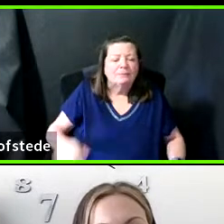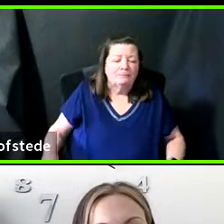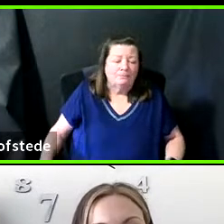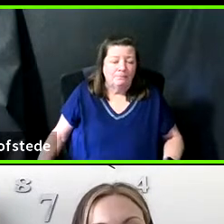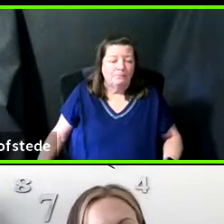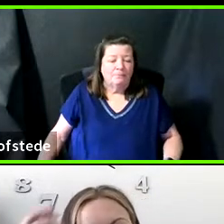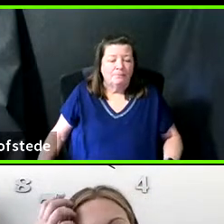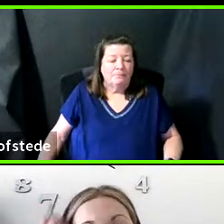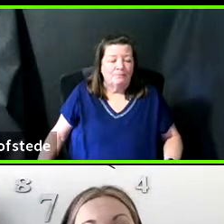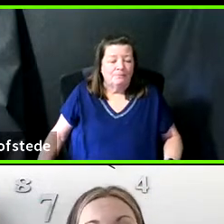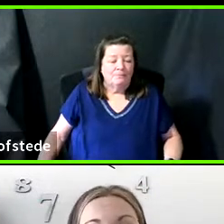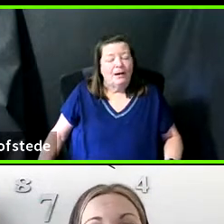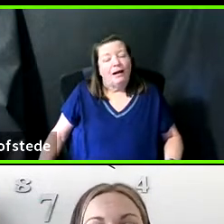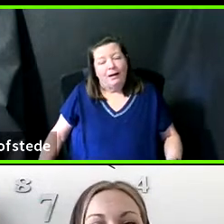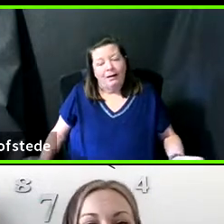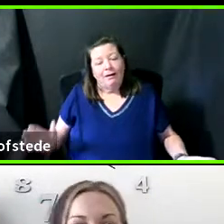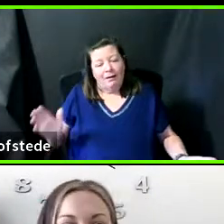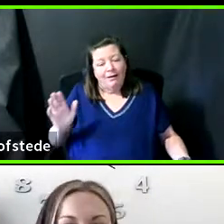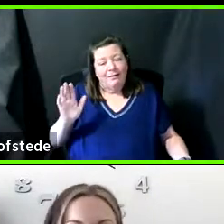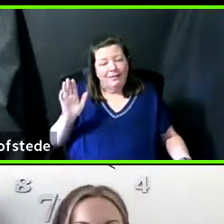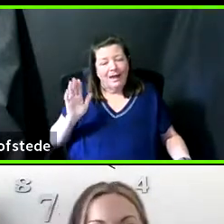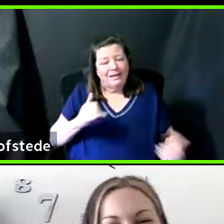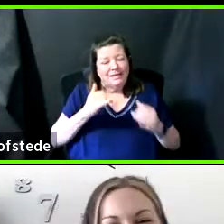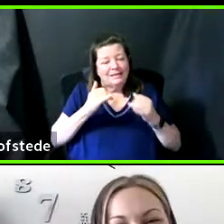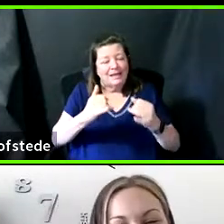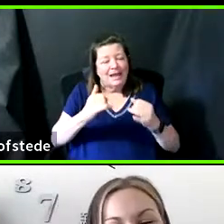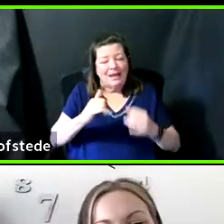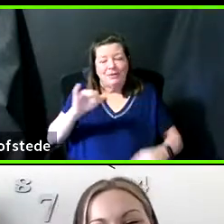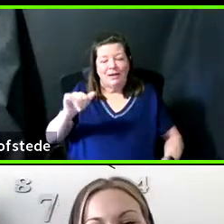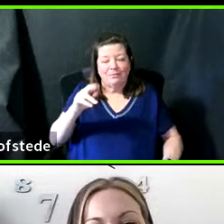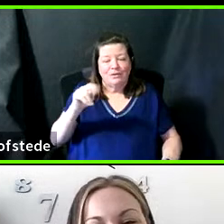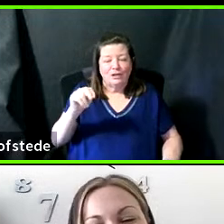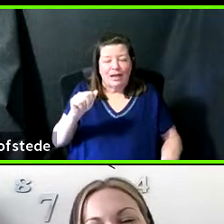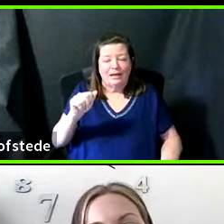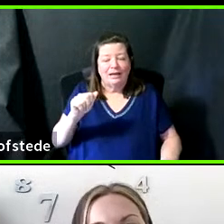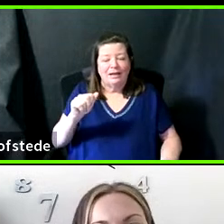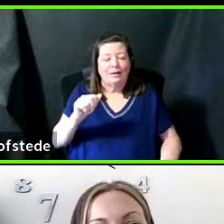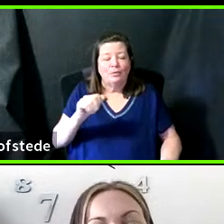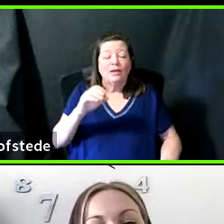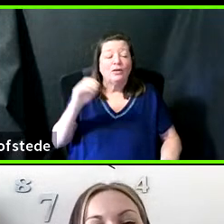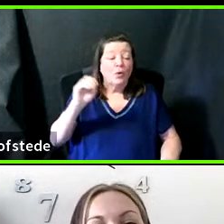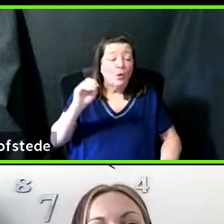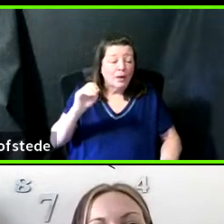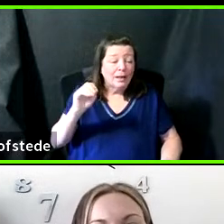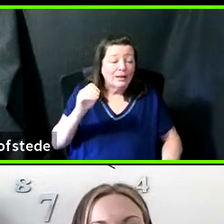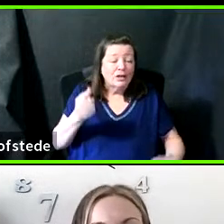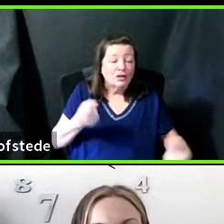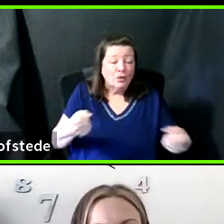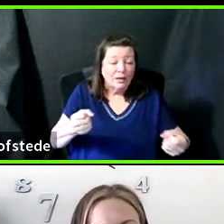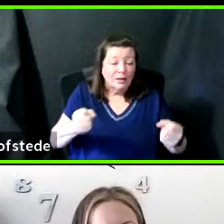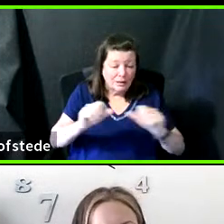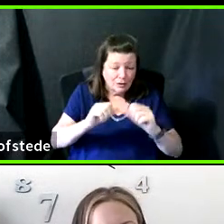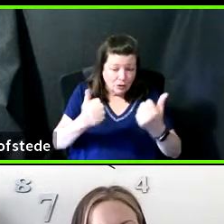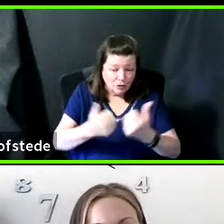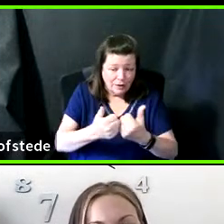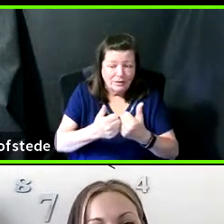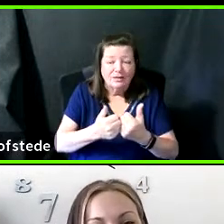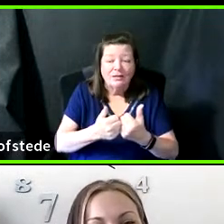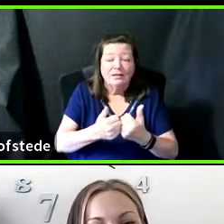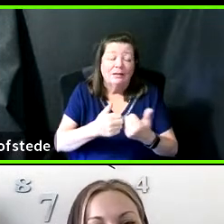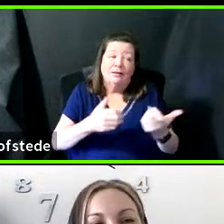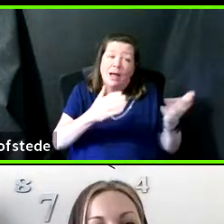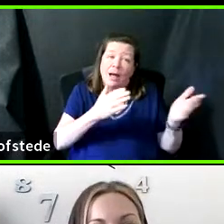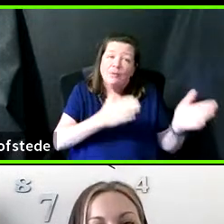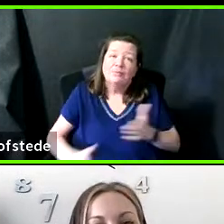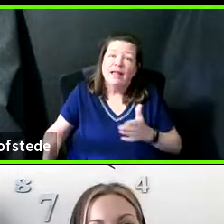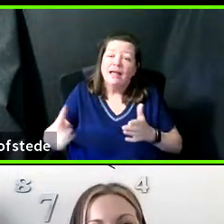Well, you took the words out of my mouth. I'm Jana Jarvis with the Oregon Trucking Association, and I was going to say